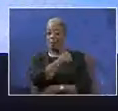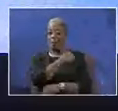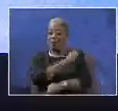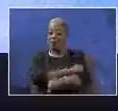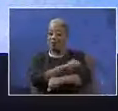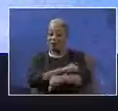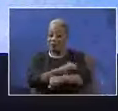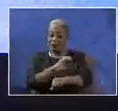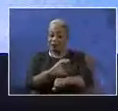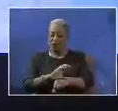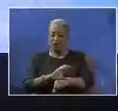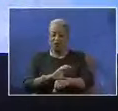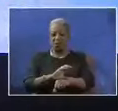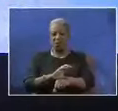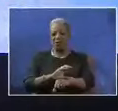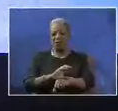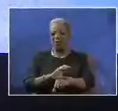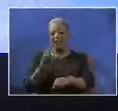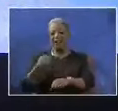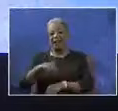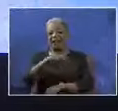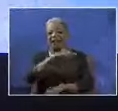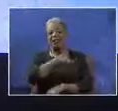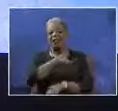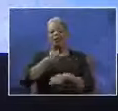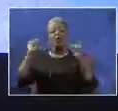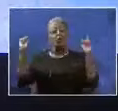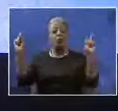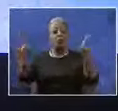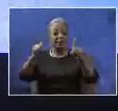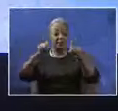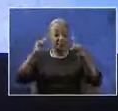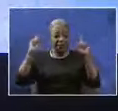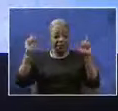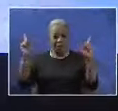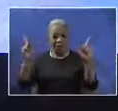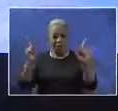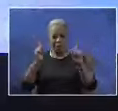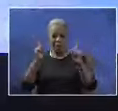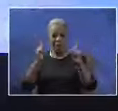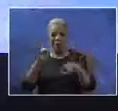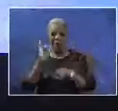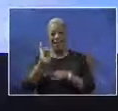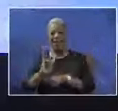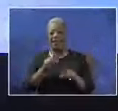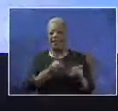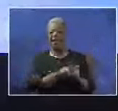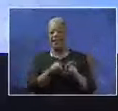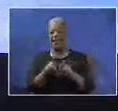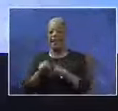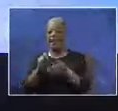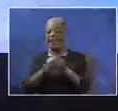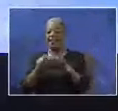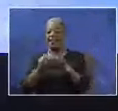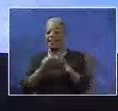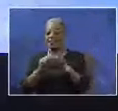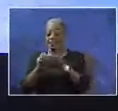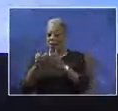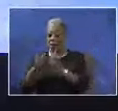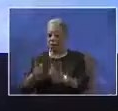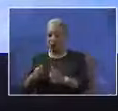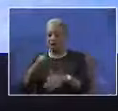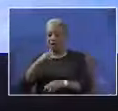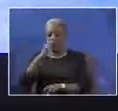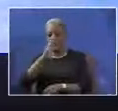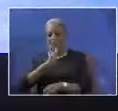St. Stephen all her life, and we celebrate your accomplishment as a writer and as an author. God